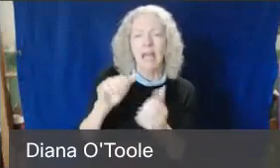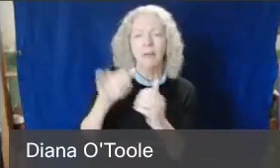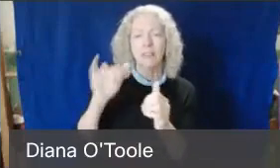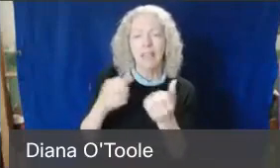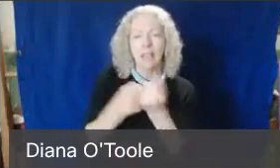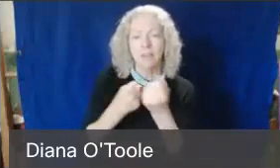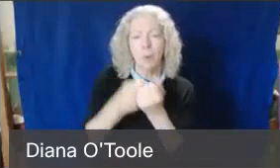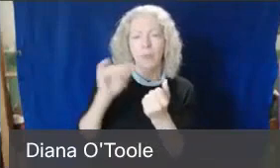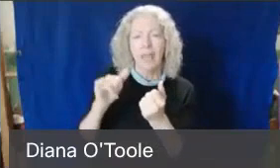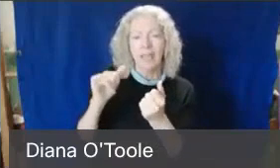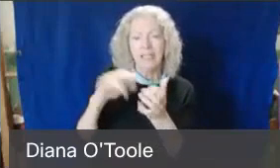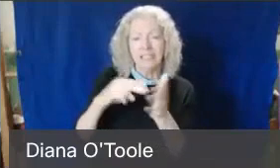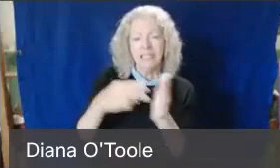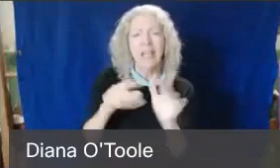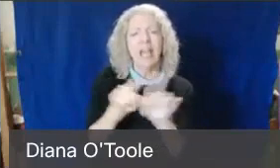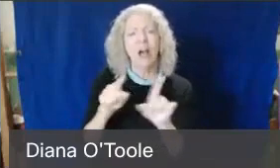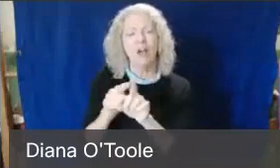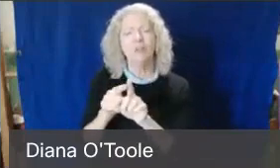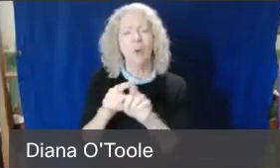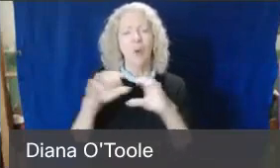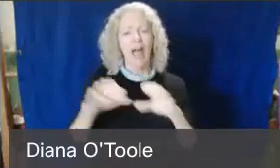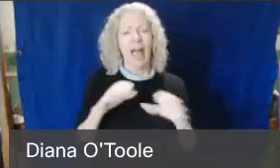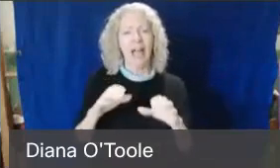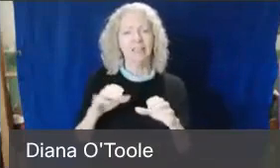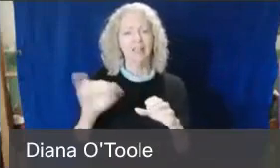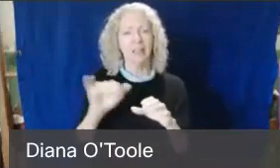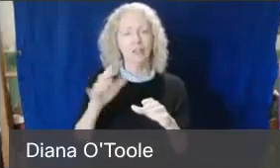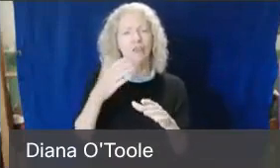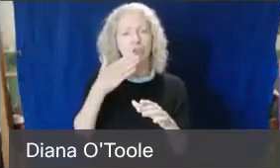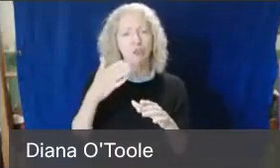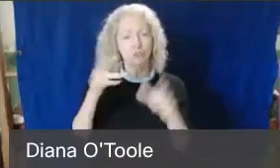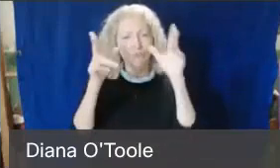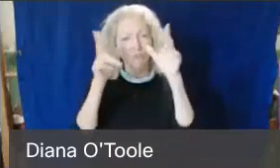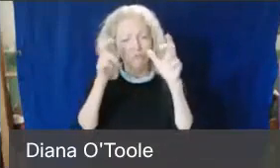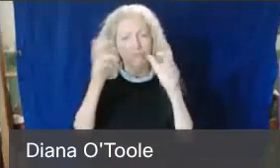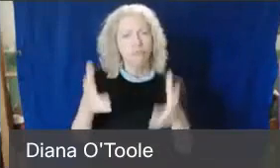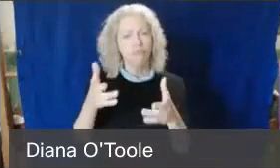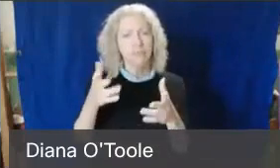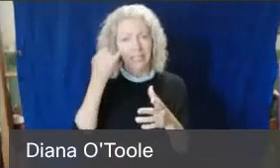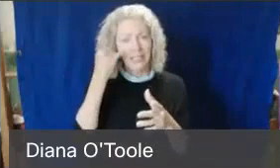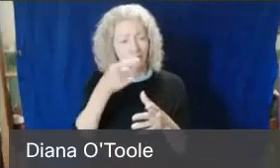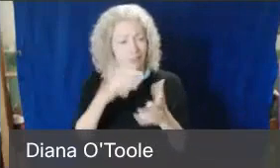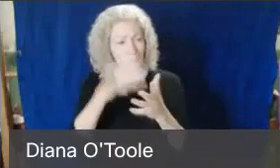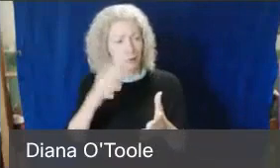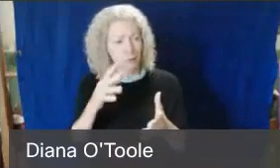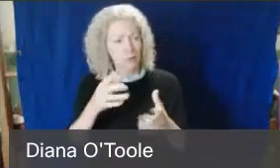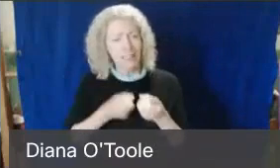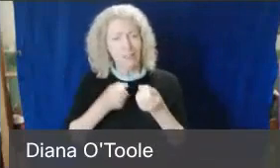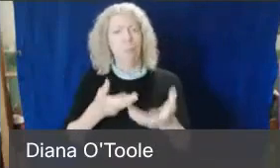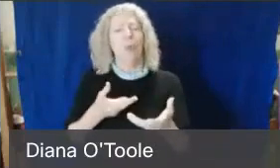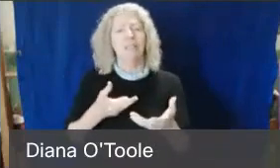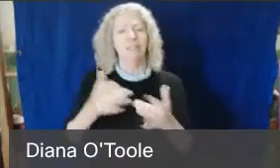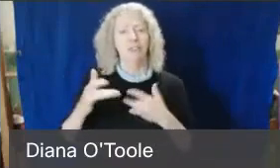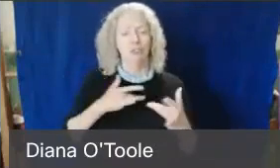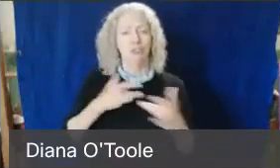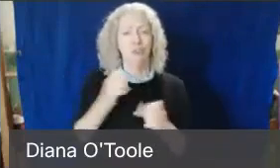good listener. Avoid being defensive if a student expresses concerns. I think those are good tips, and I appreciate the discussion